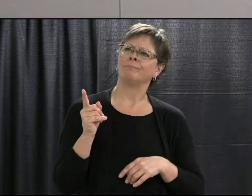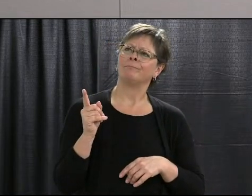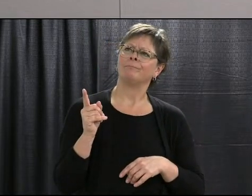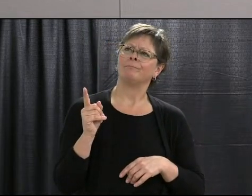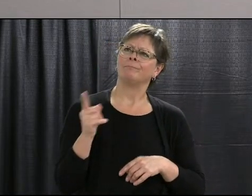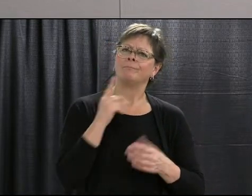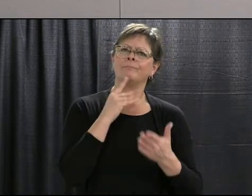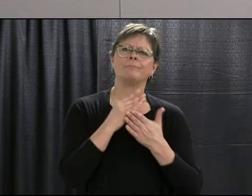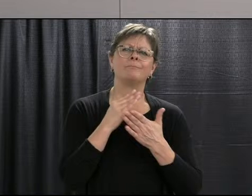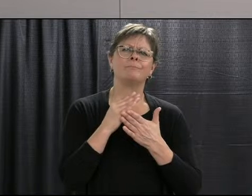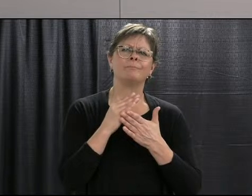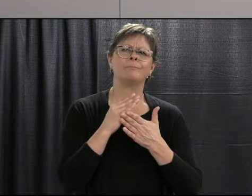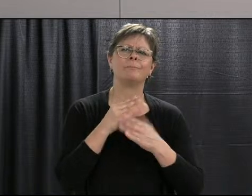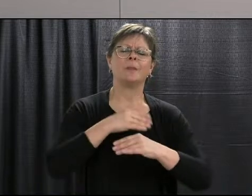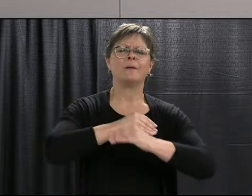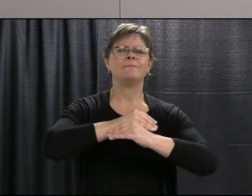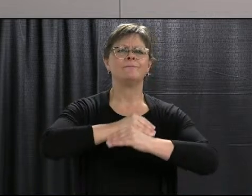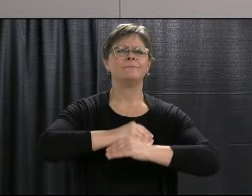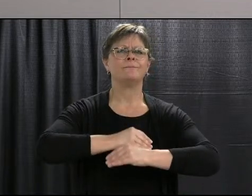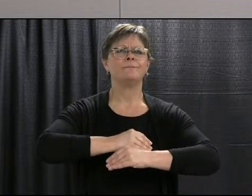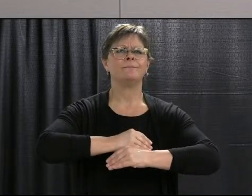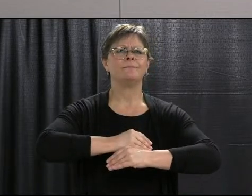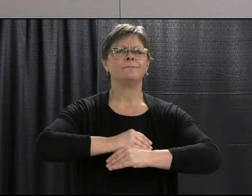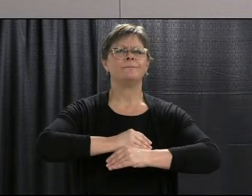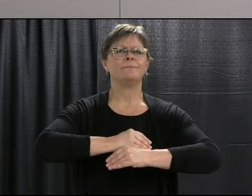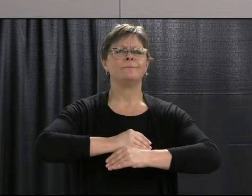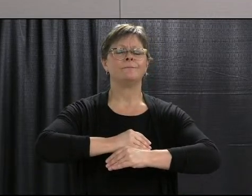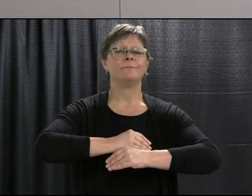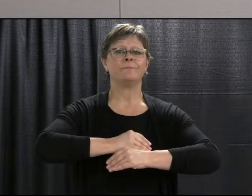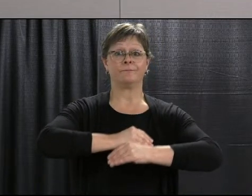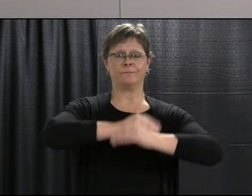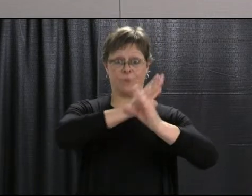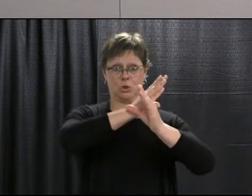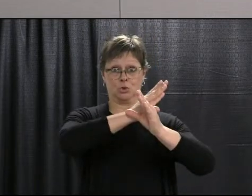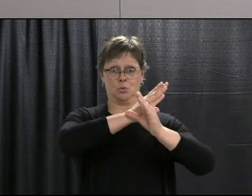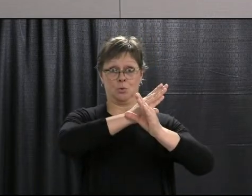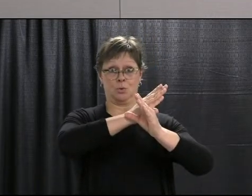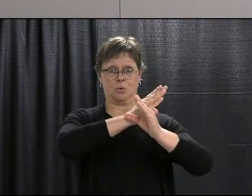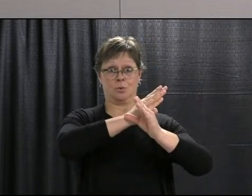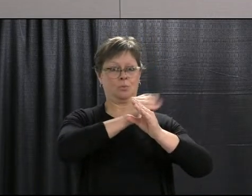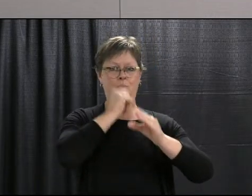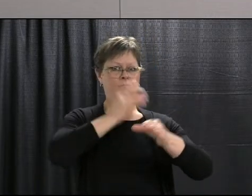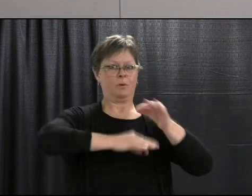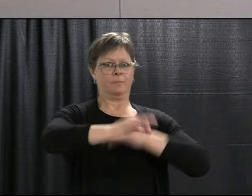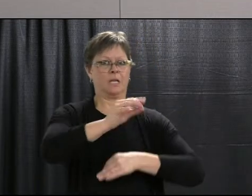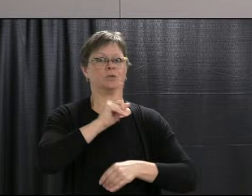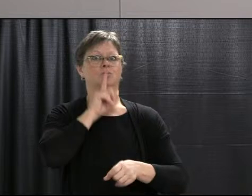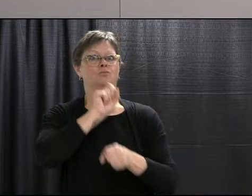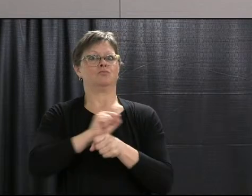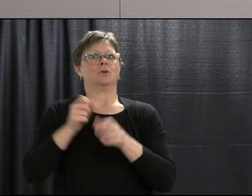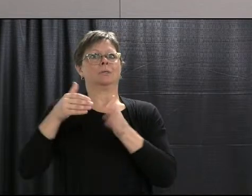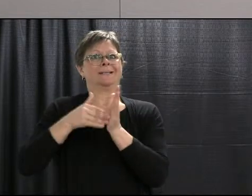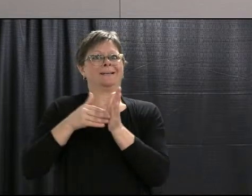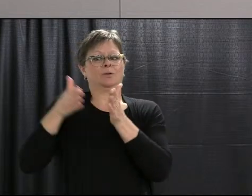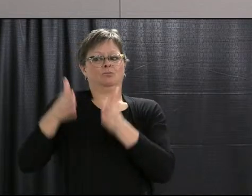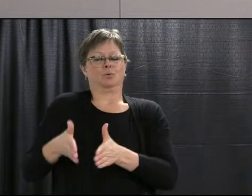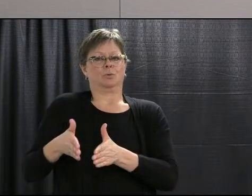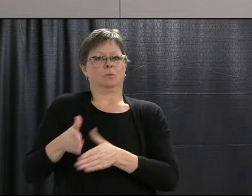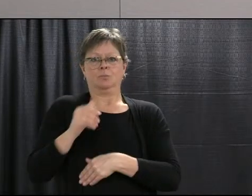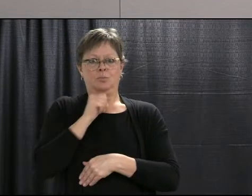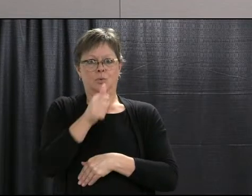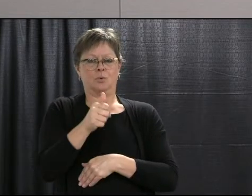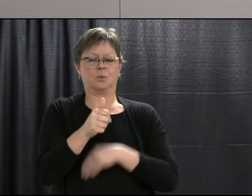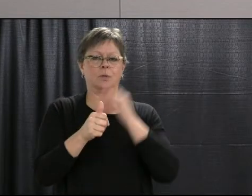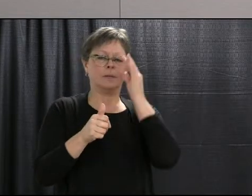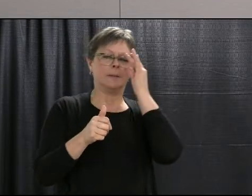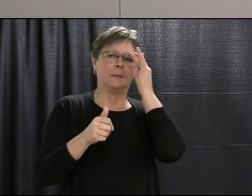the push to the virtual, that virtual will not replace in-care, seeing a doctor. But how tempting